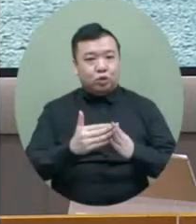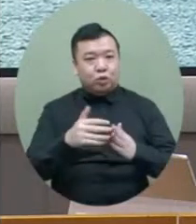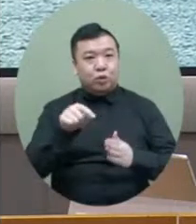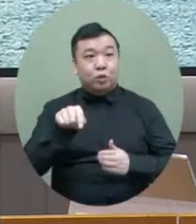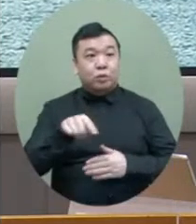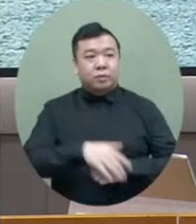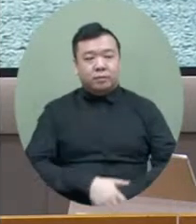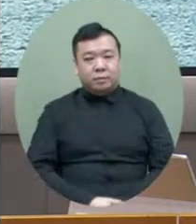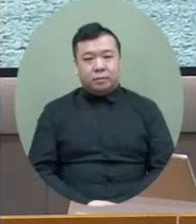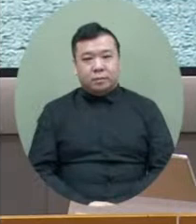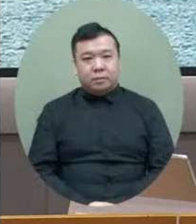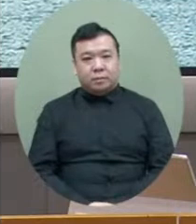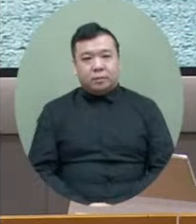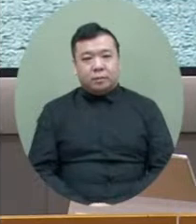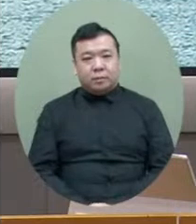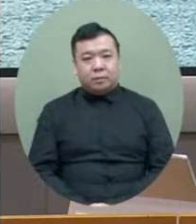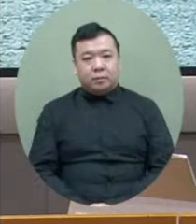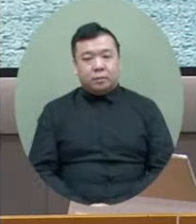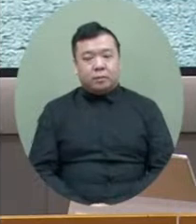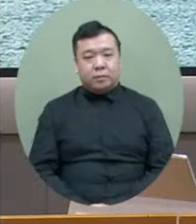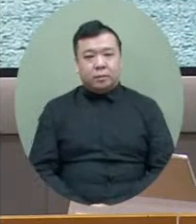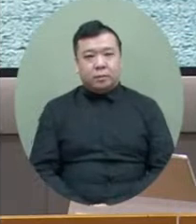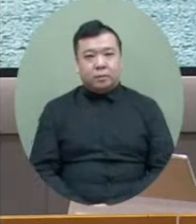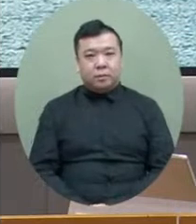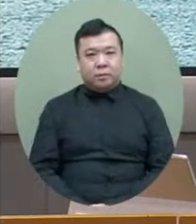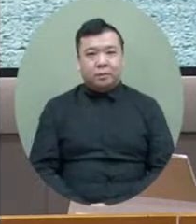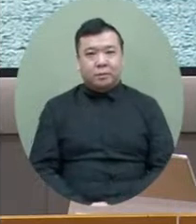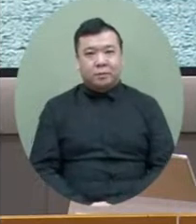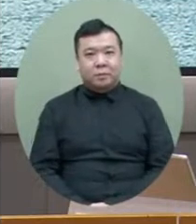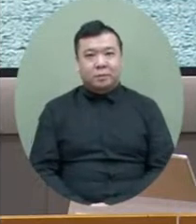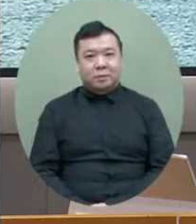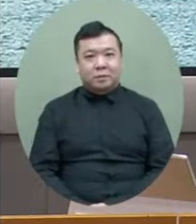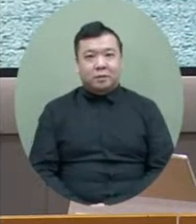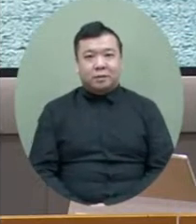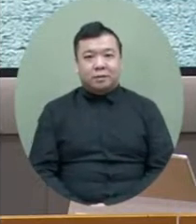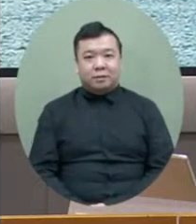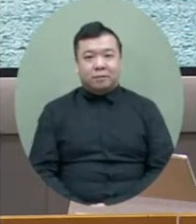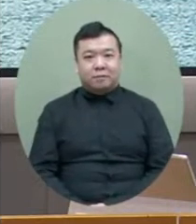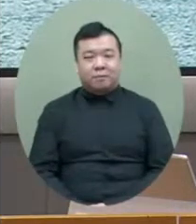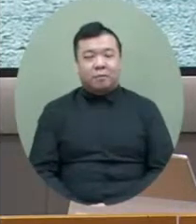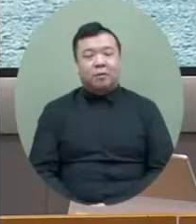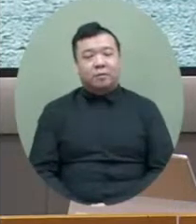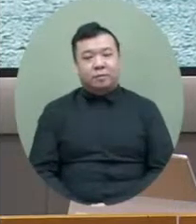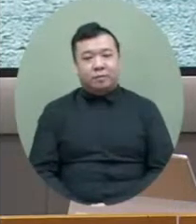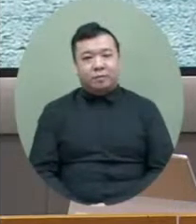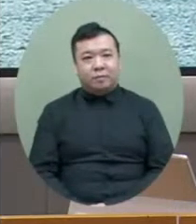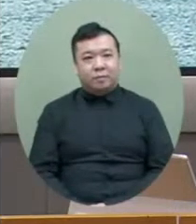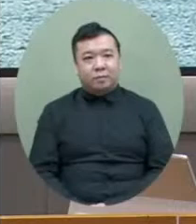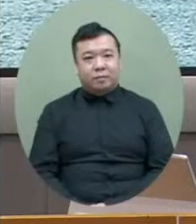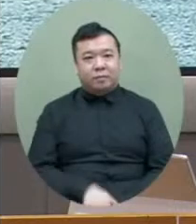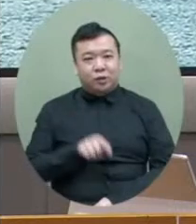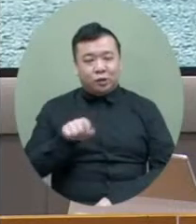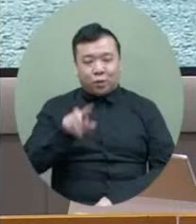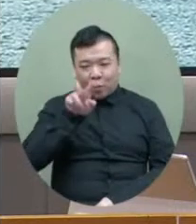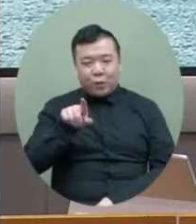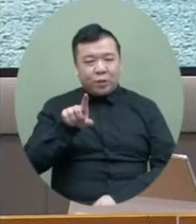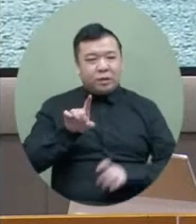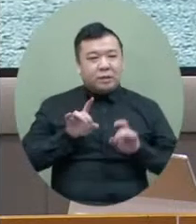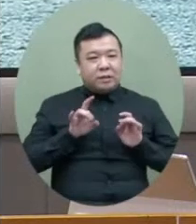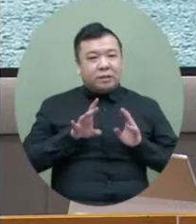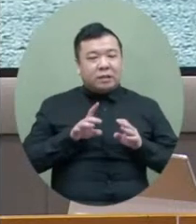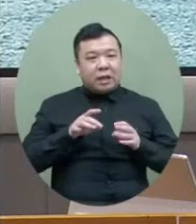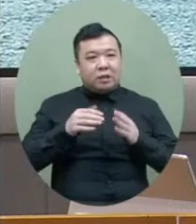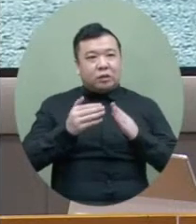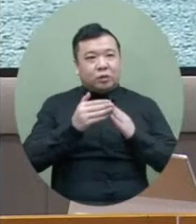Therefore, it's a typical private residential building with 8 flats in one